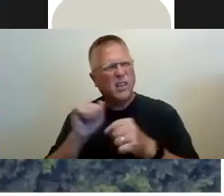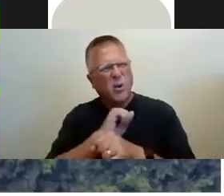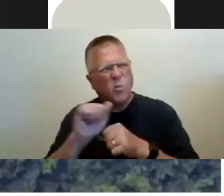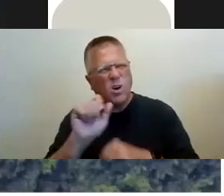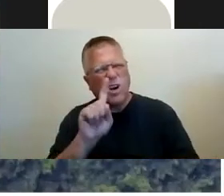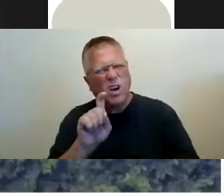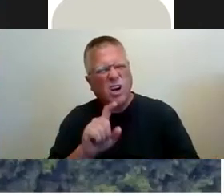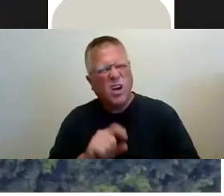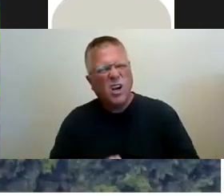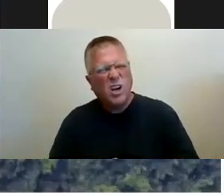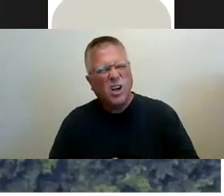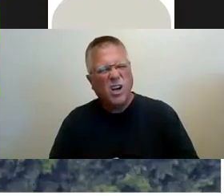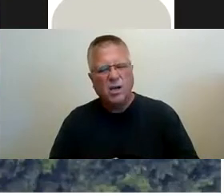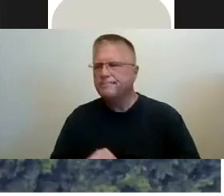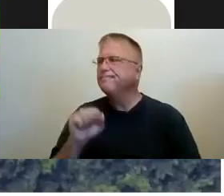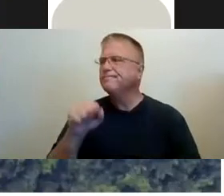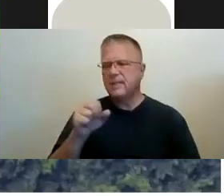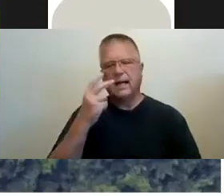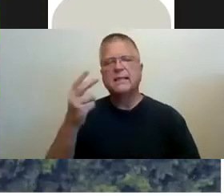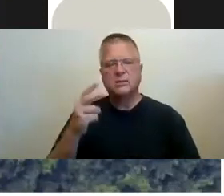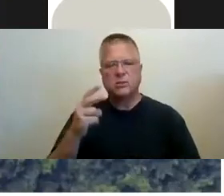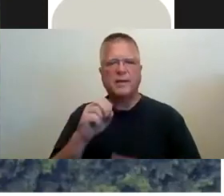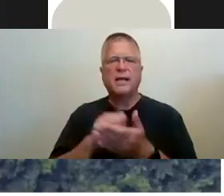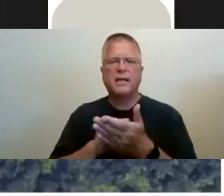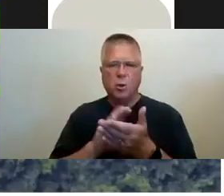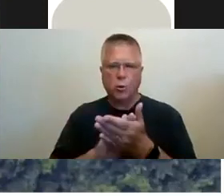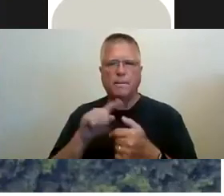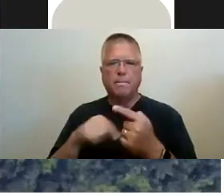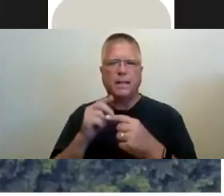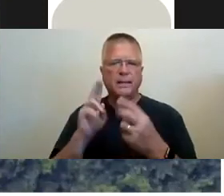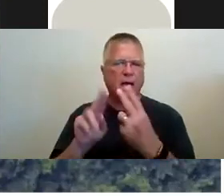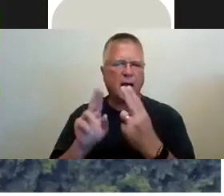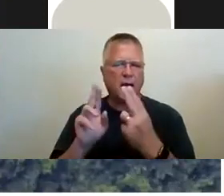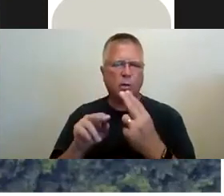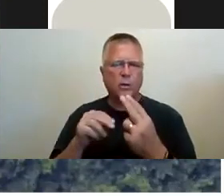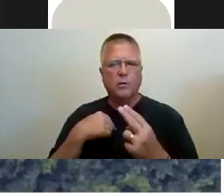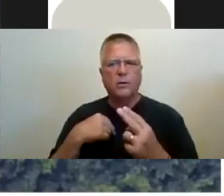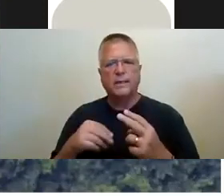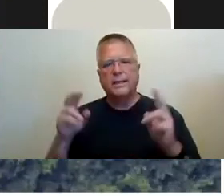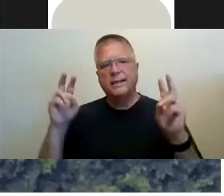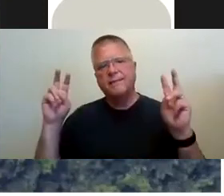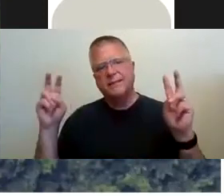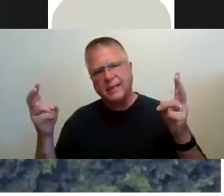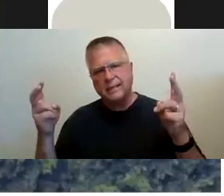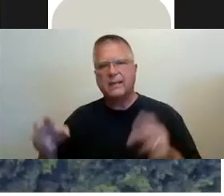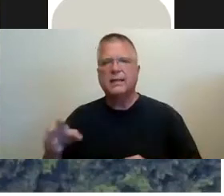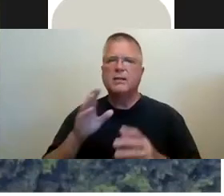Yeah, I saw the note about the highway. You know, we have this metaphor of traffic is like